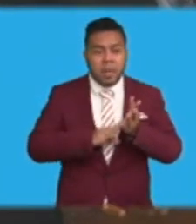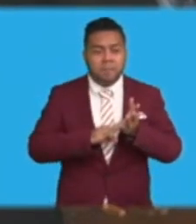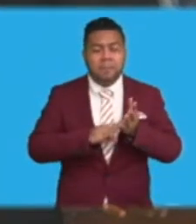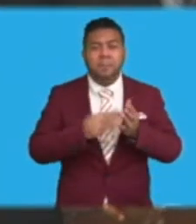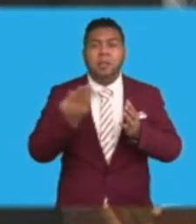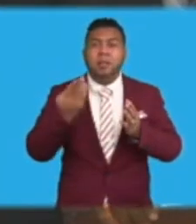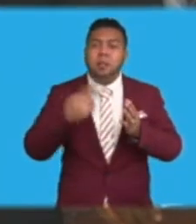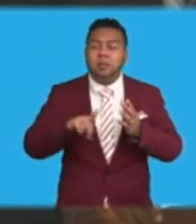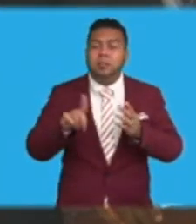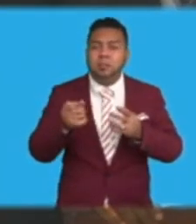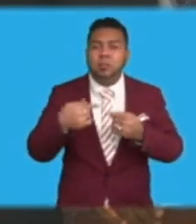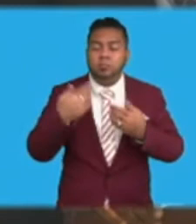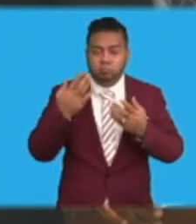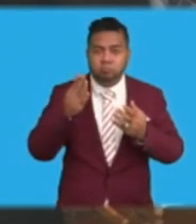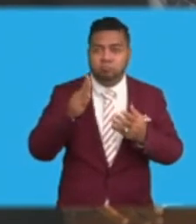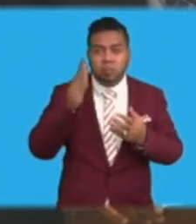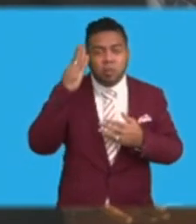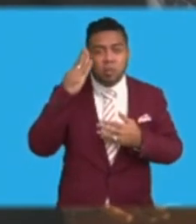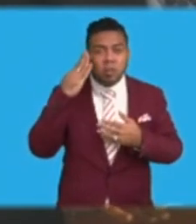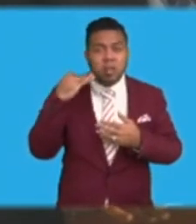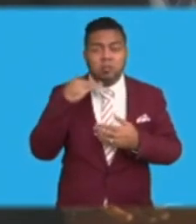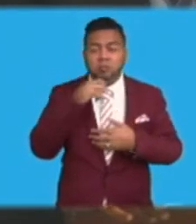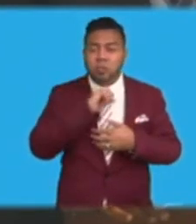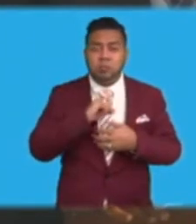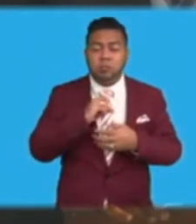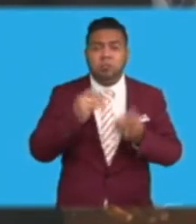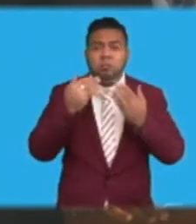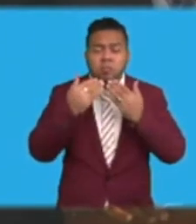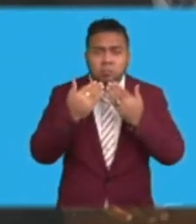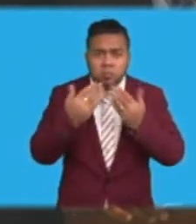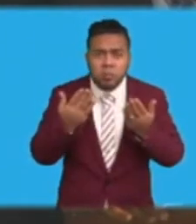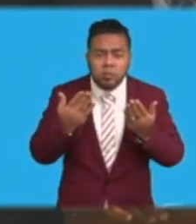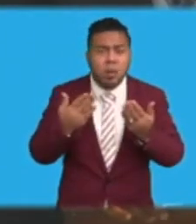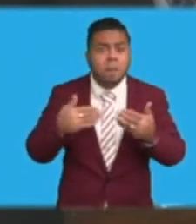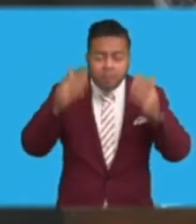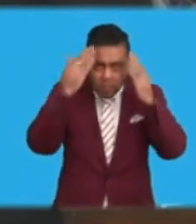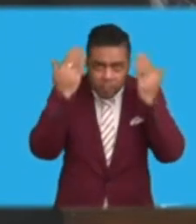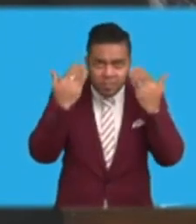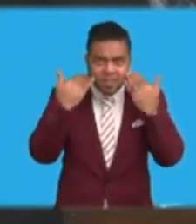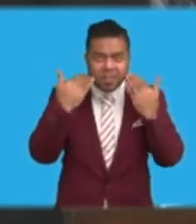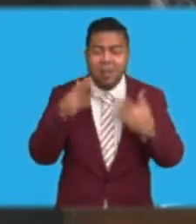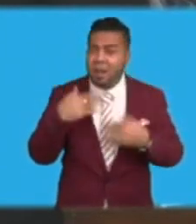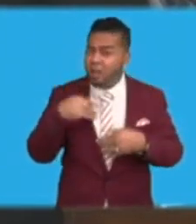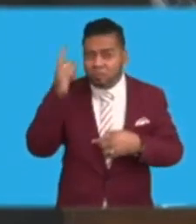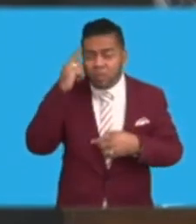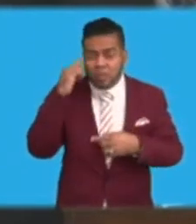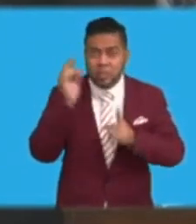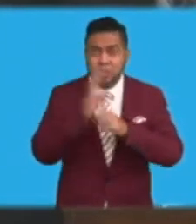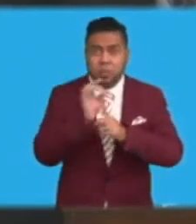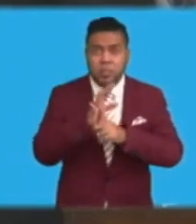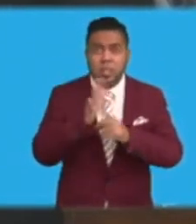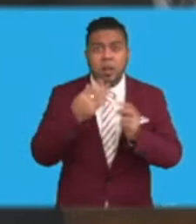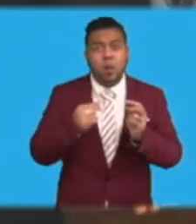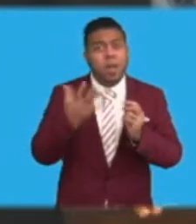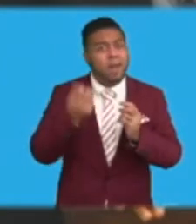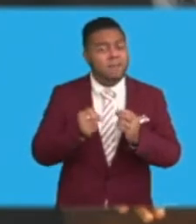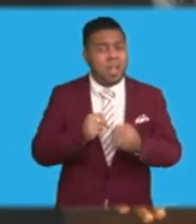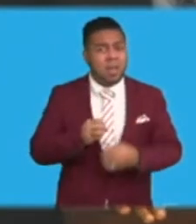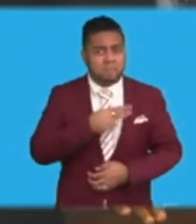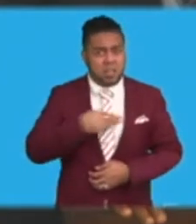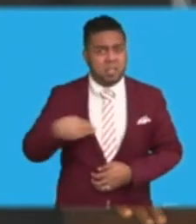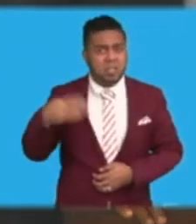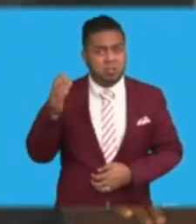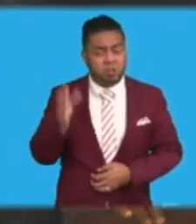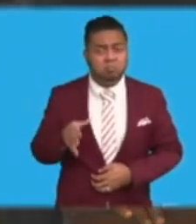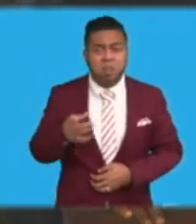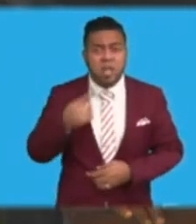for the opportunity to give this ministerial statement. Madam Speaker, I thought that it's important that I give a ministerial statement on the causes